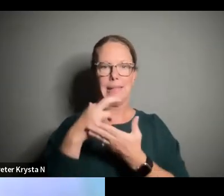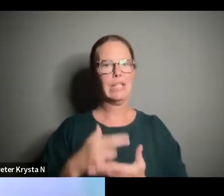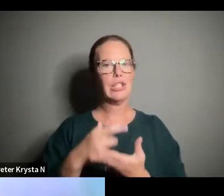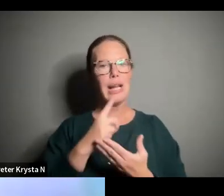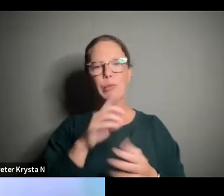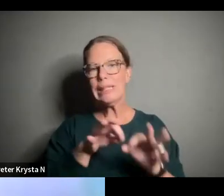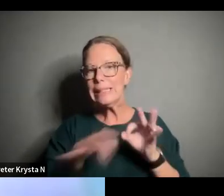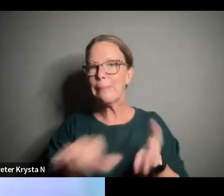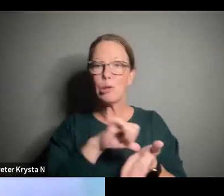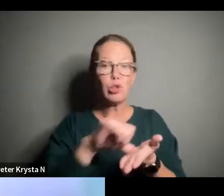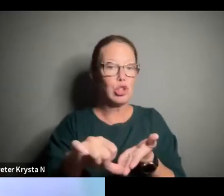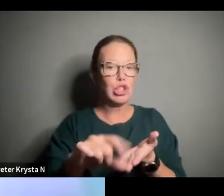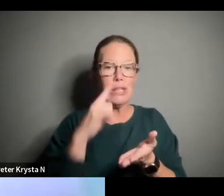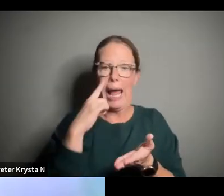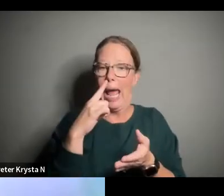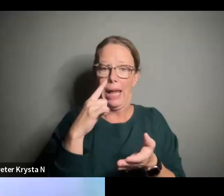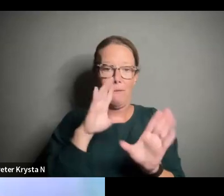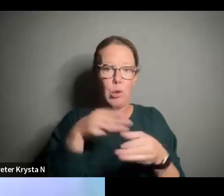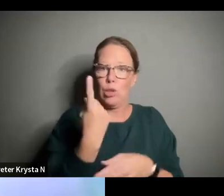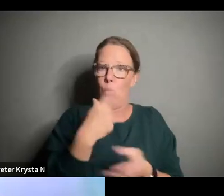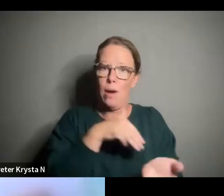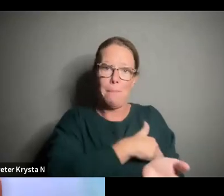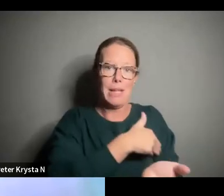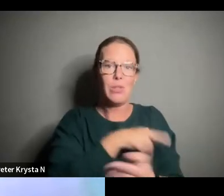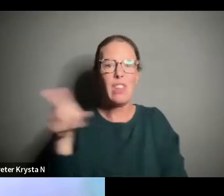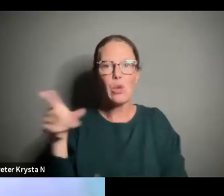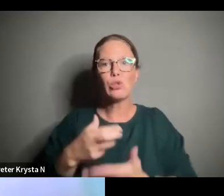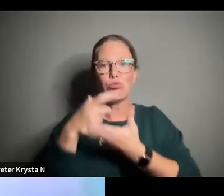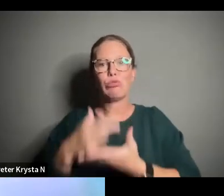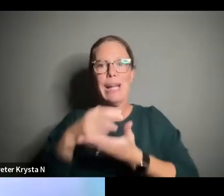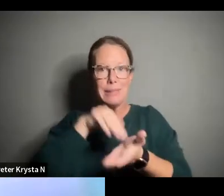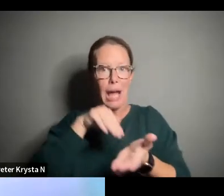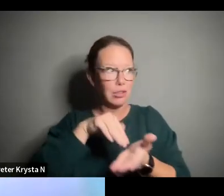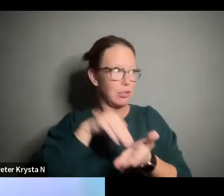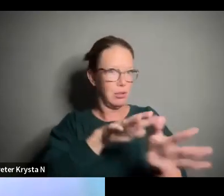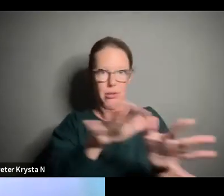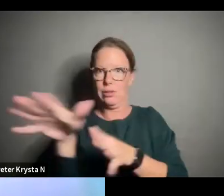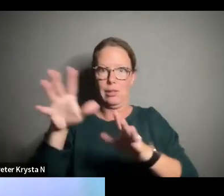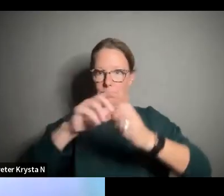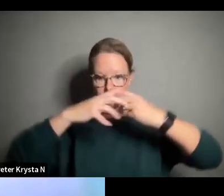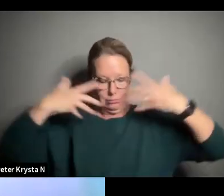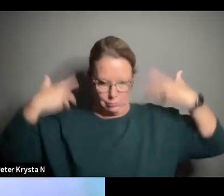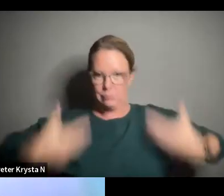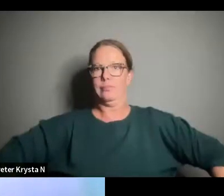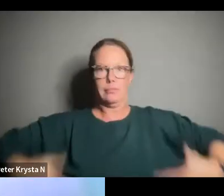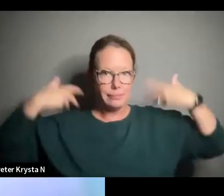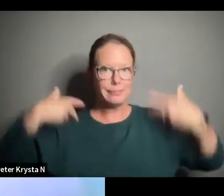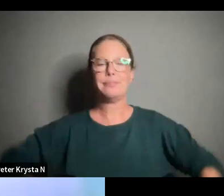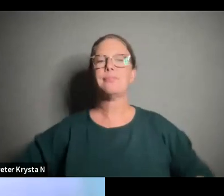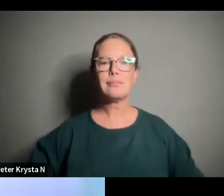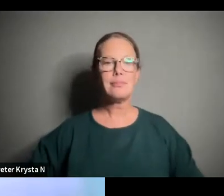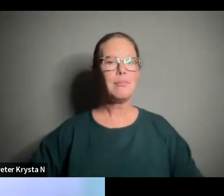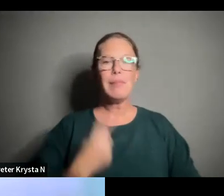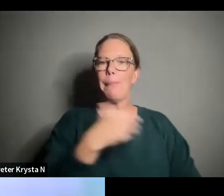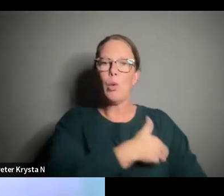simple surgeon. I just work on one muscle. These rehab doctors have to work on all the other 200 muscles in the body. So I'm just a